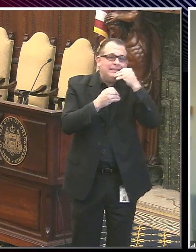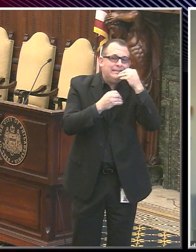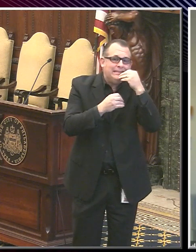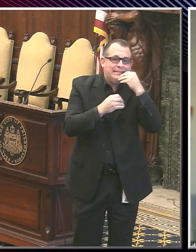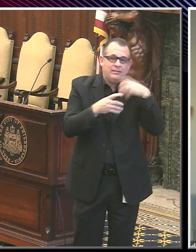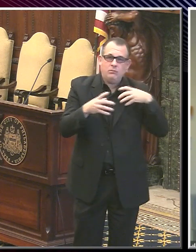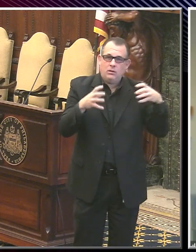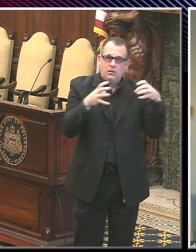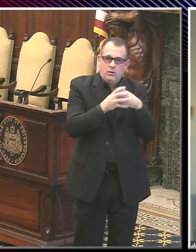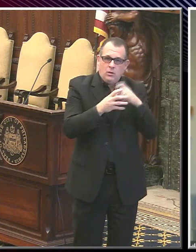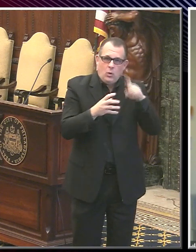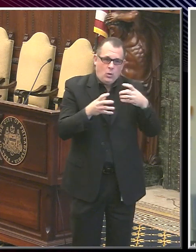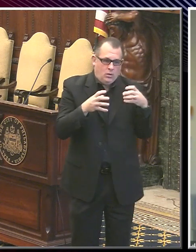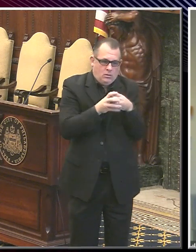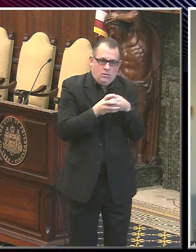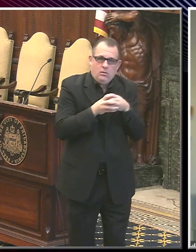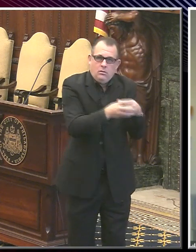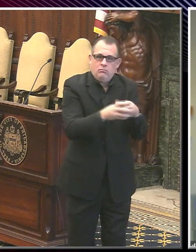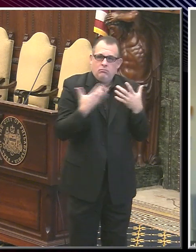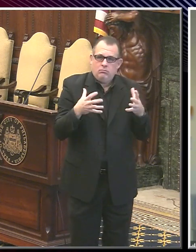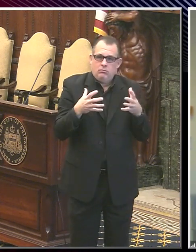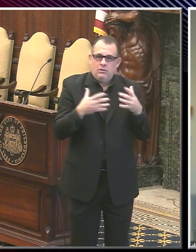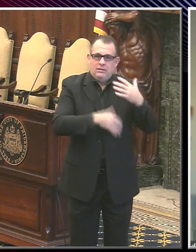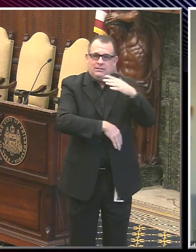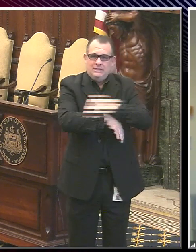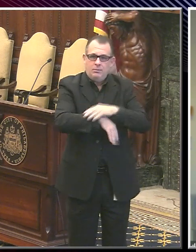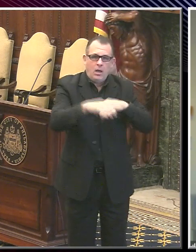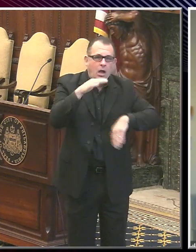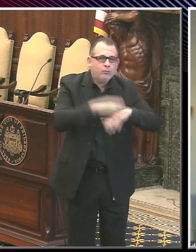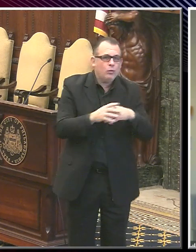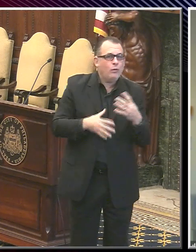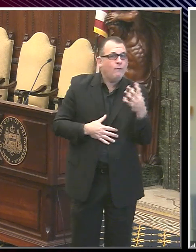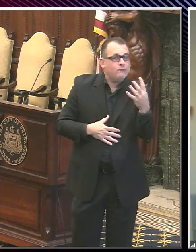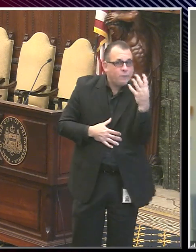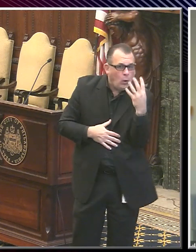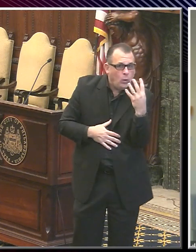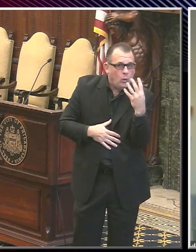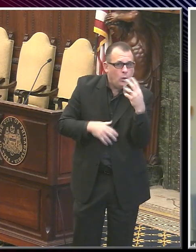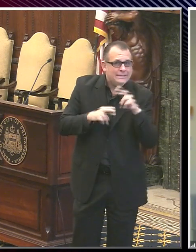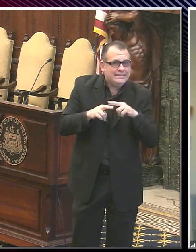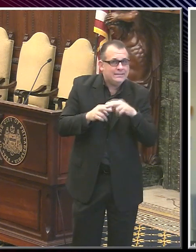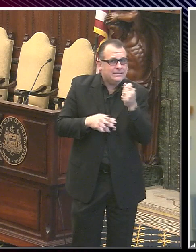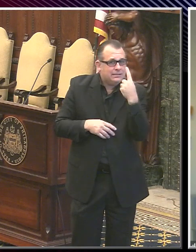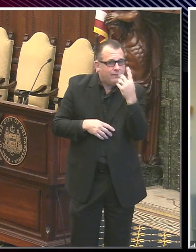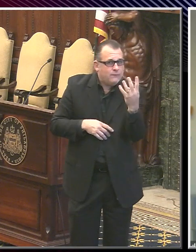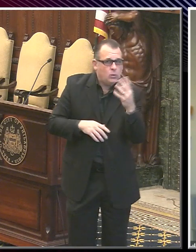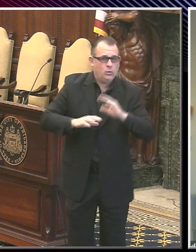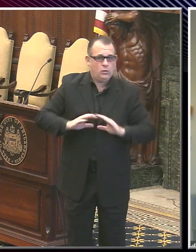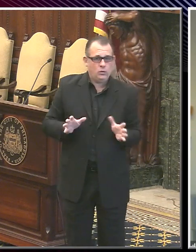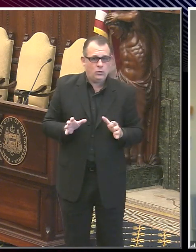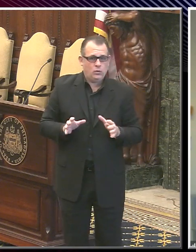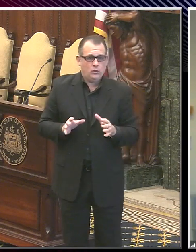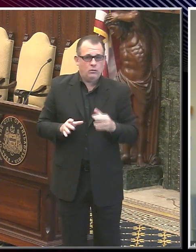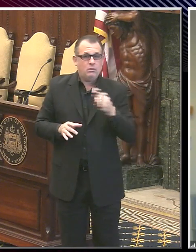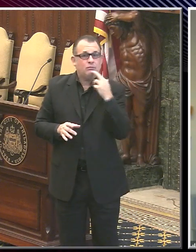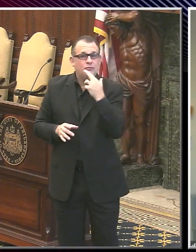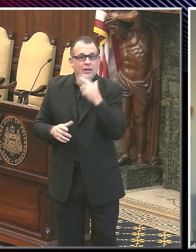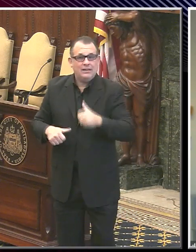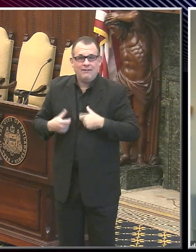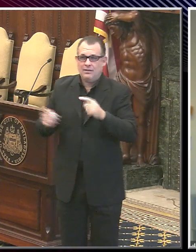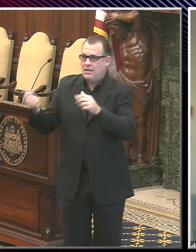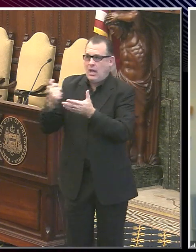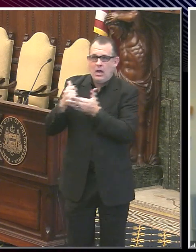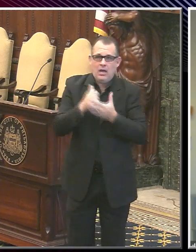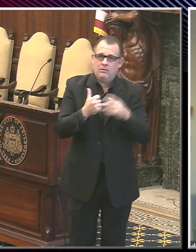of that, having the tables be no more than 4 seats. Now, we need help from residents and restaurants on this one.